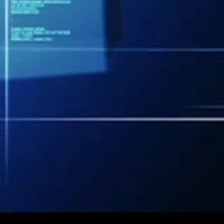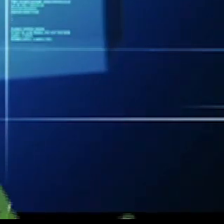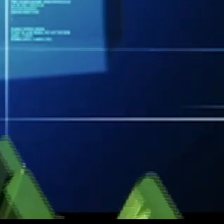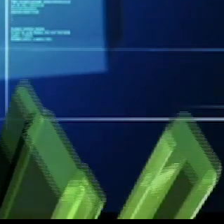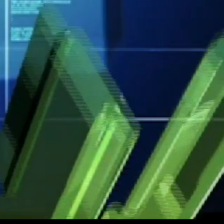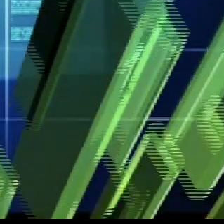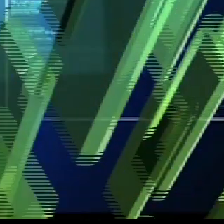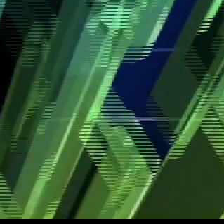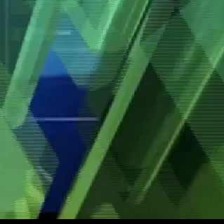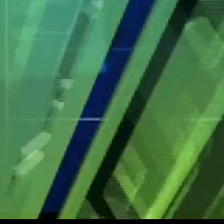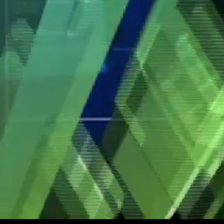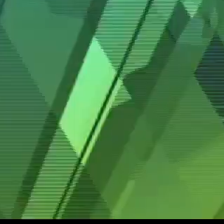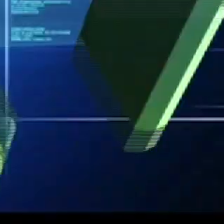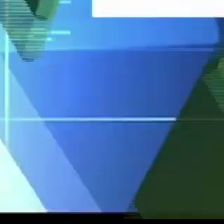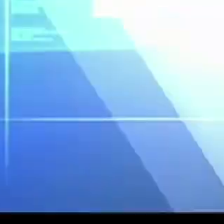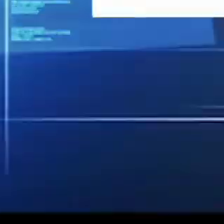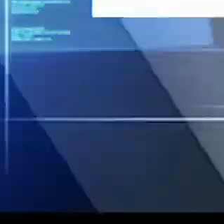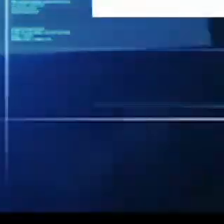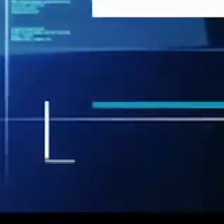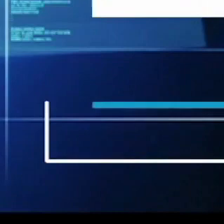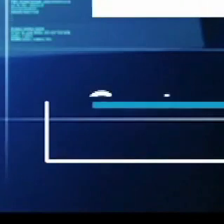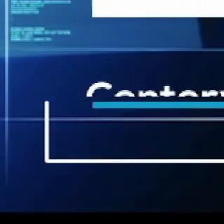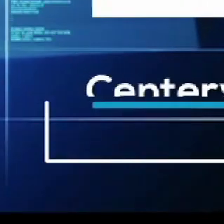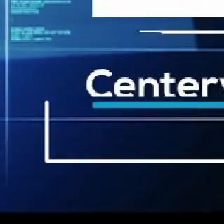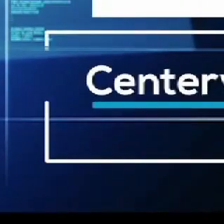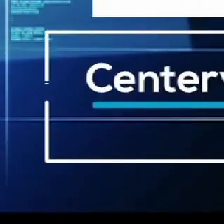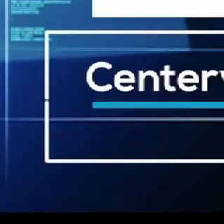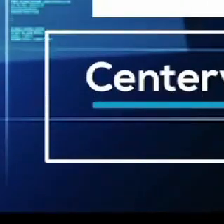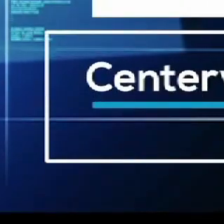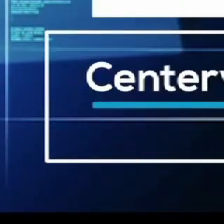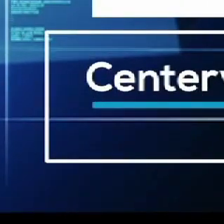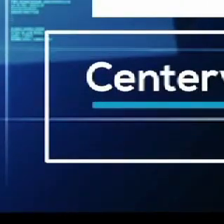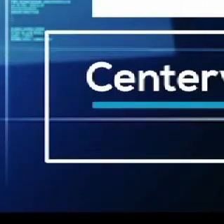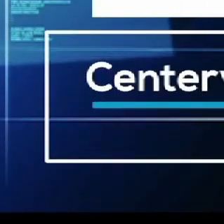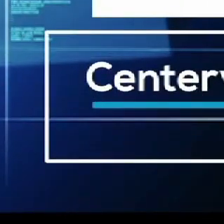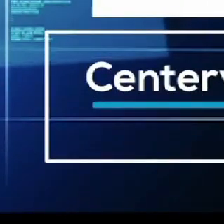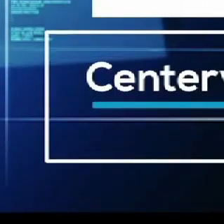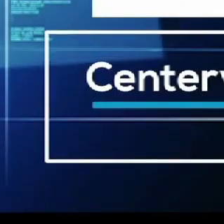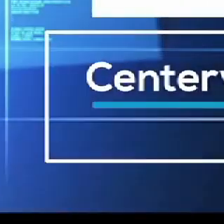This is ZNS Total Sports, brought to you by Fourth Terrace Diagnostic Center.